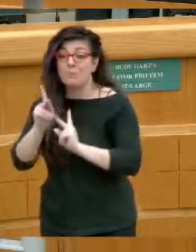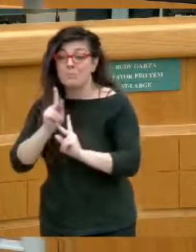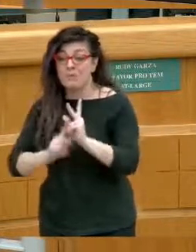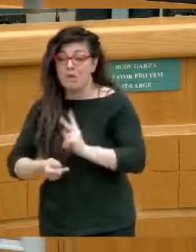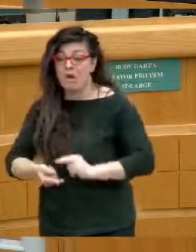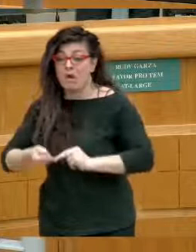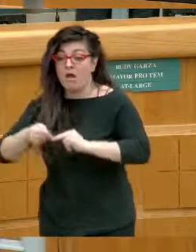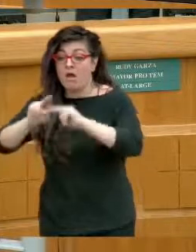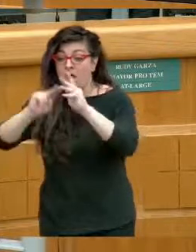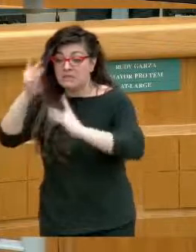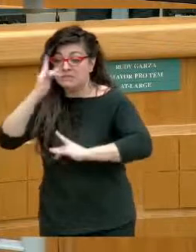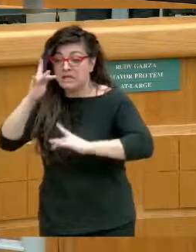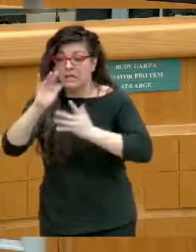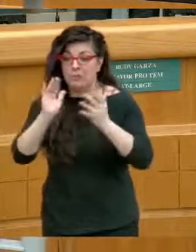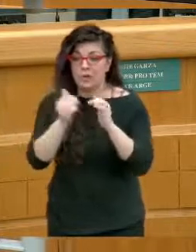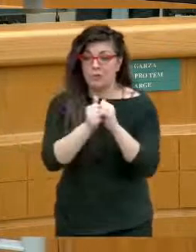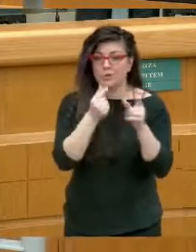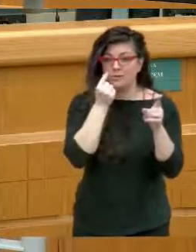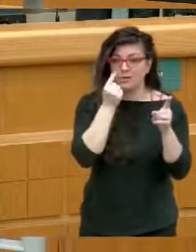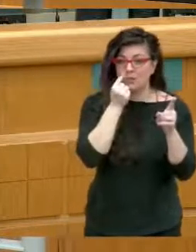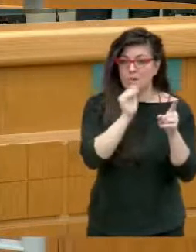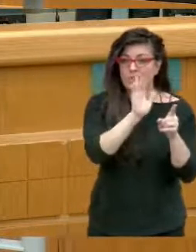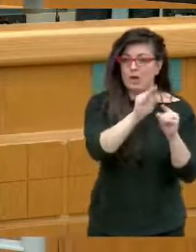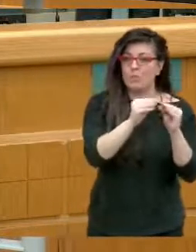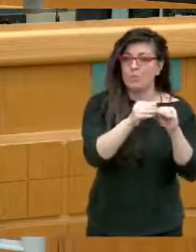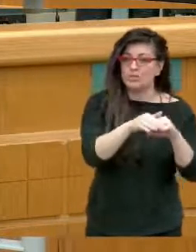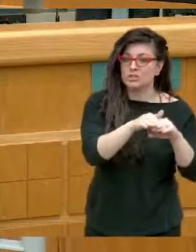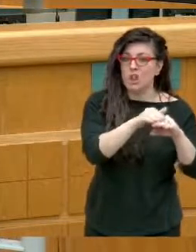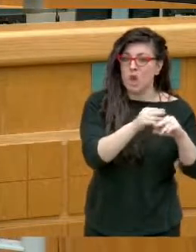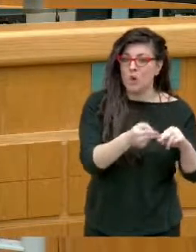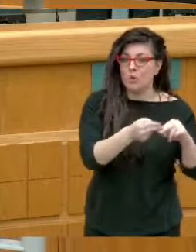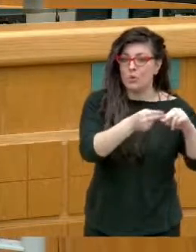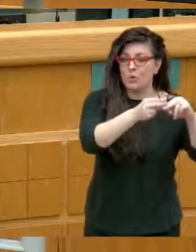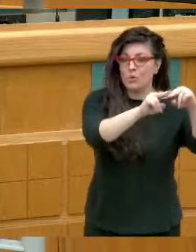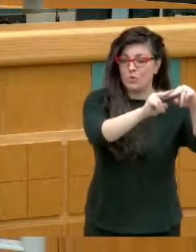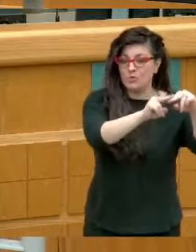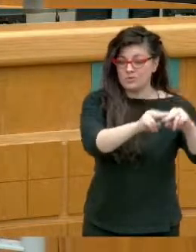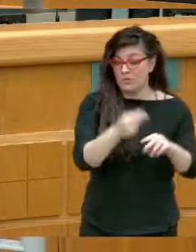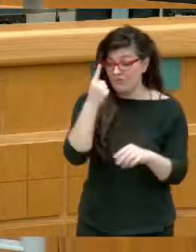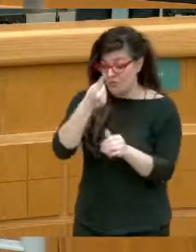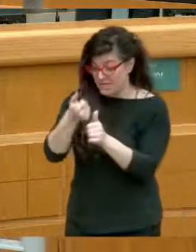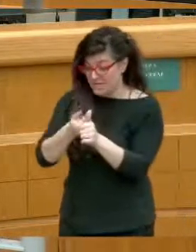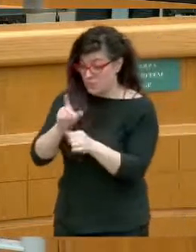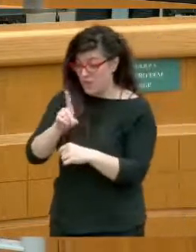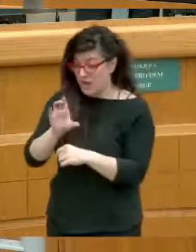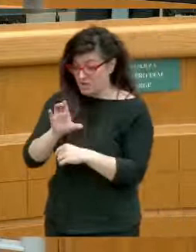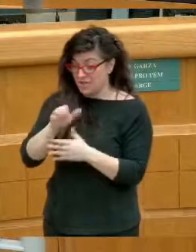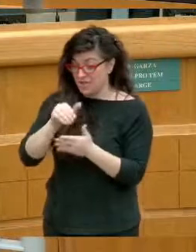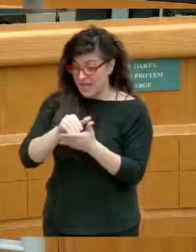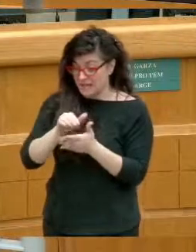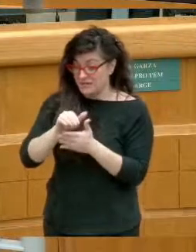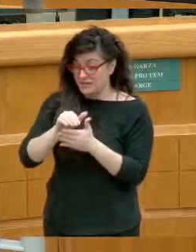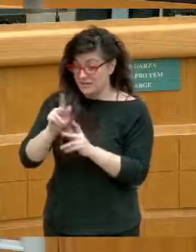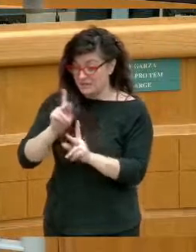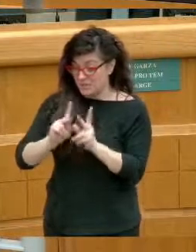new cases that we're accruing right now per 100,000 people in the Coastal Bend area, given